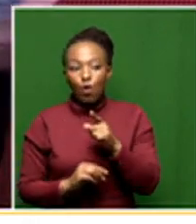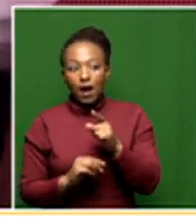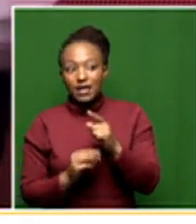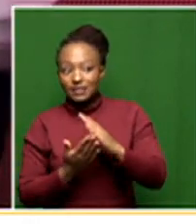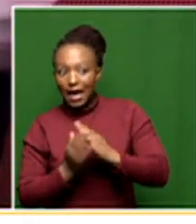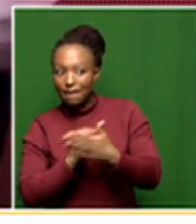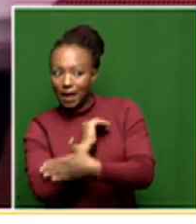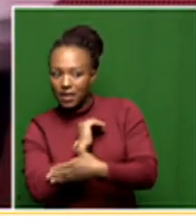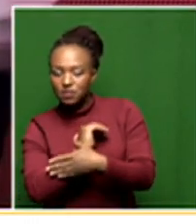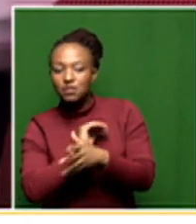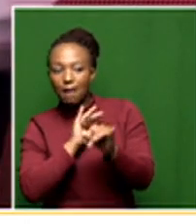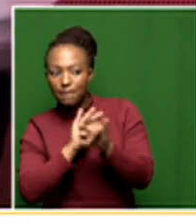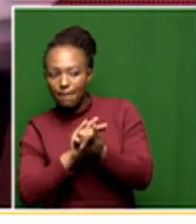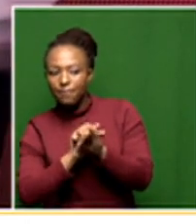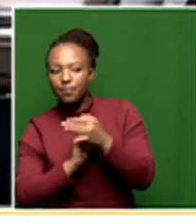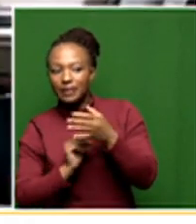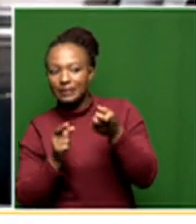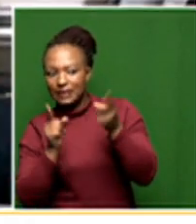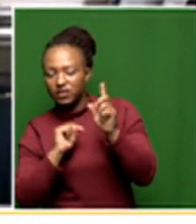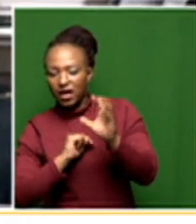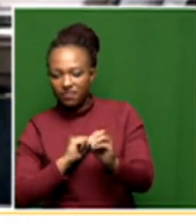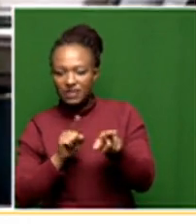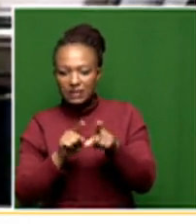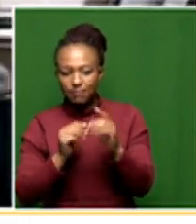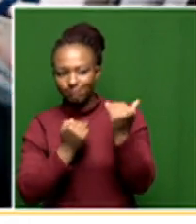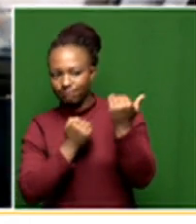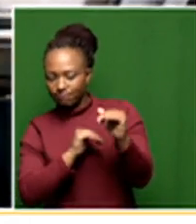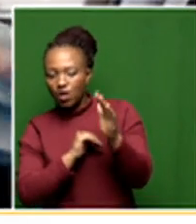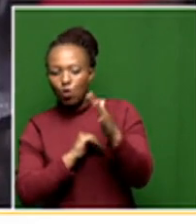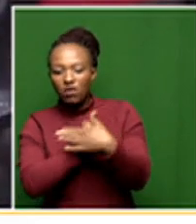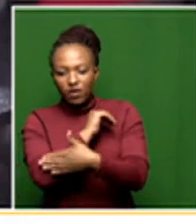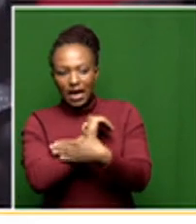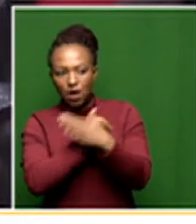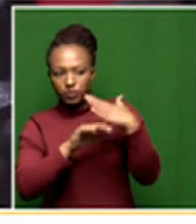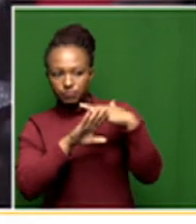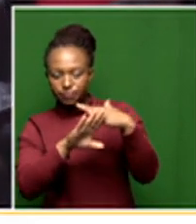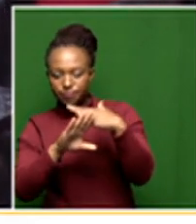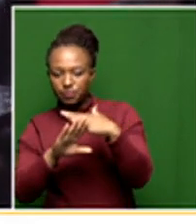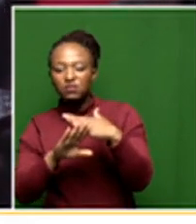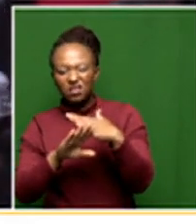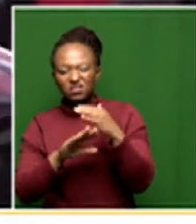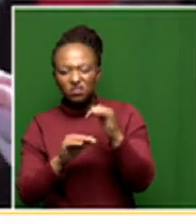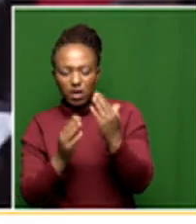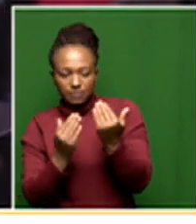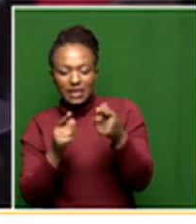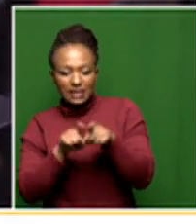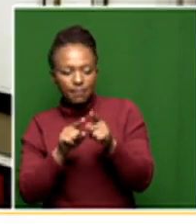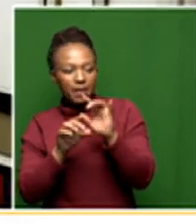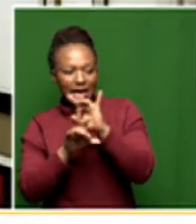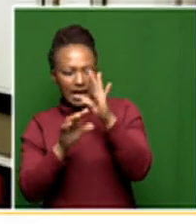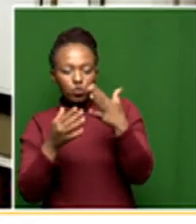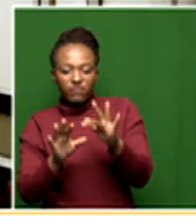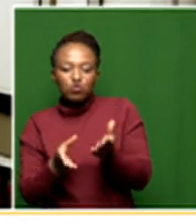high-risk countries identified and that there would be restrictions placed on those countries. And that's the clarity that we received